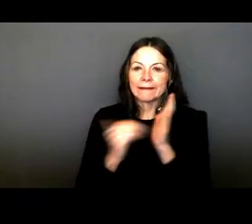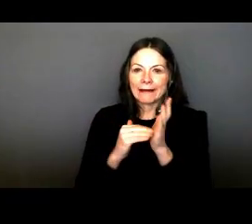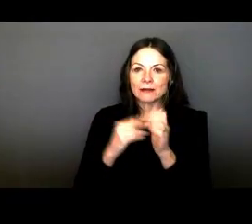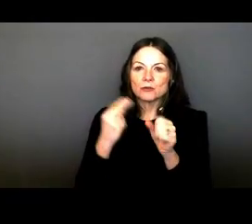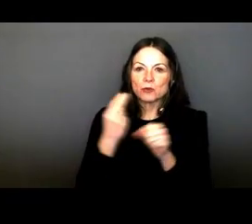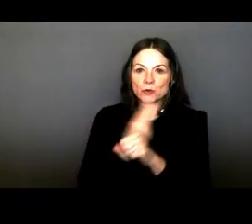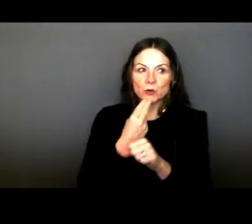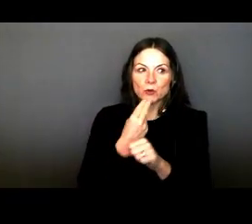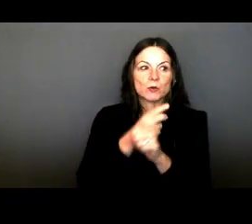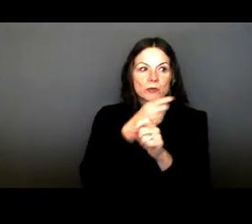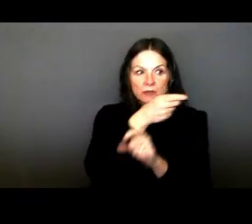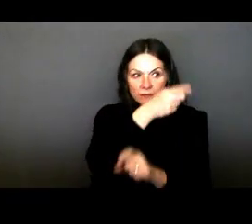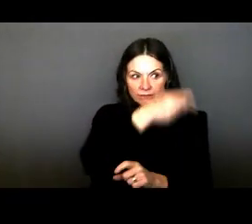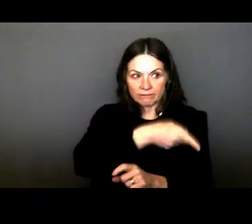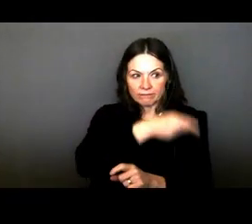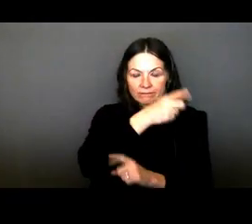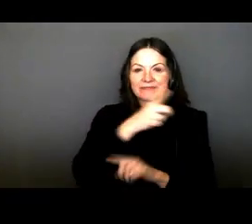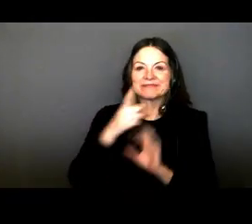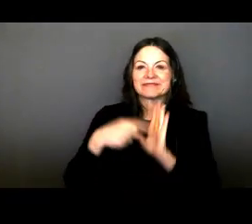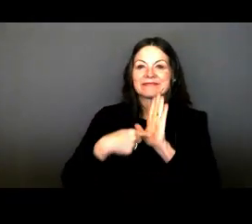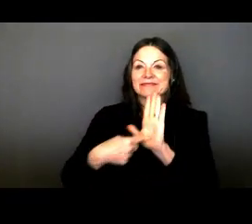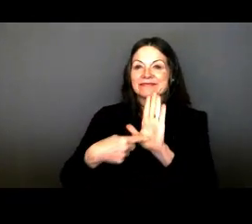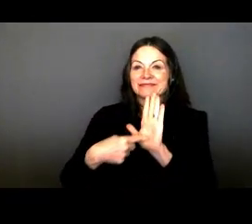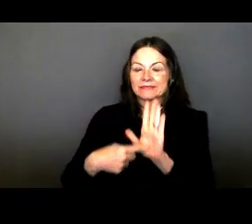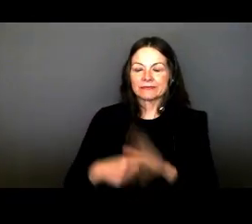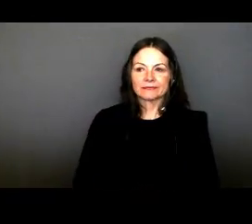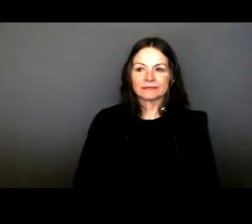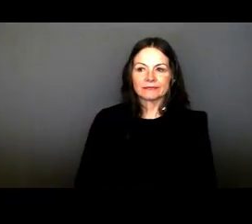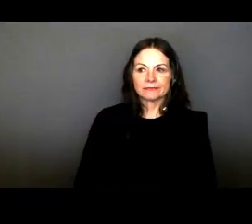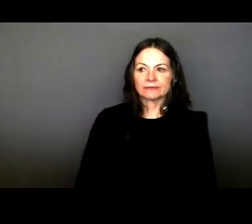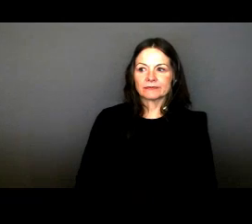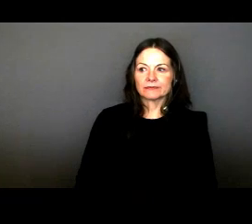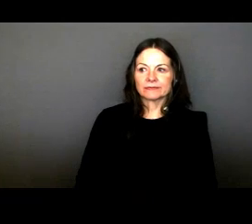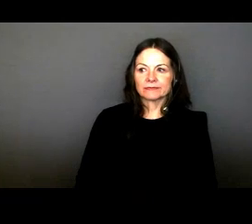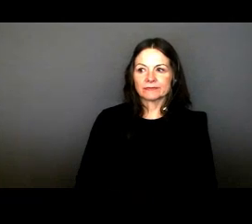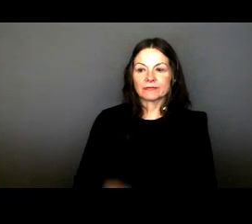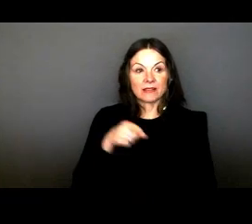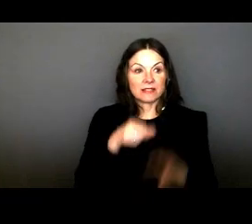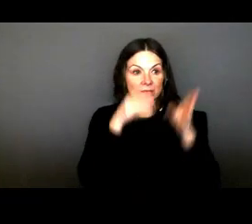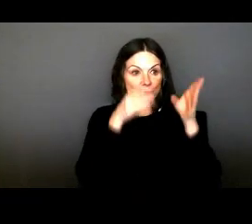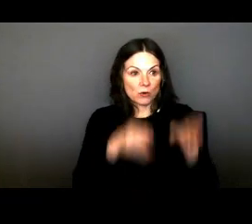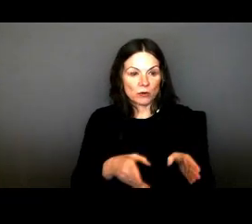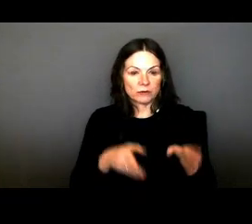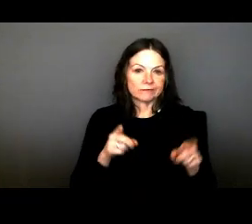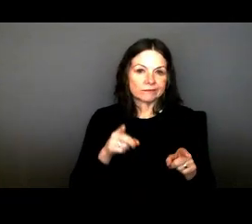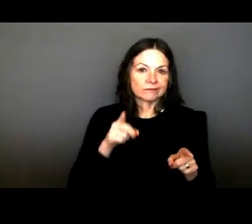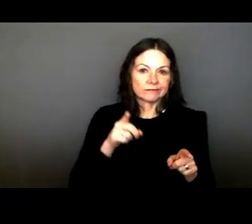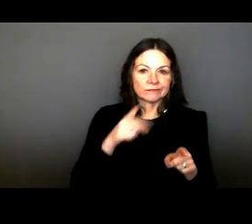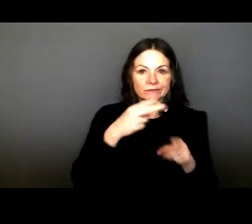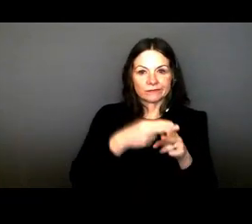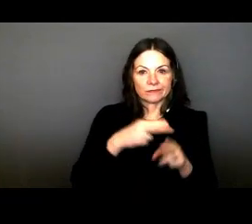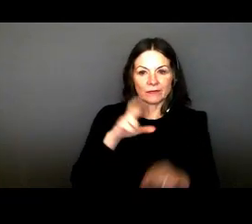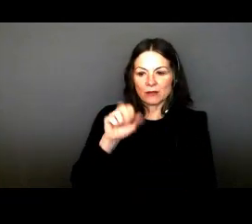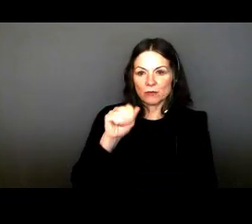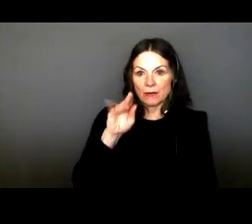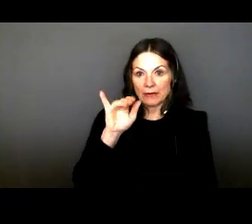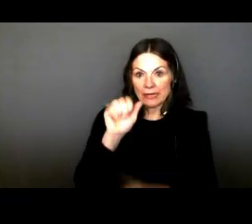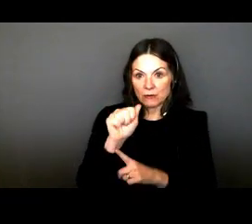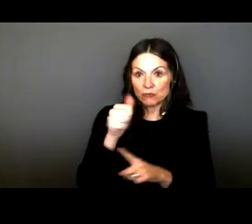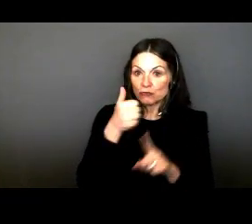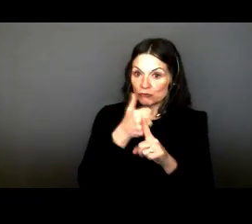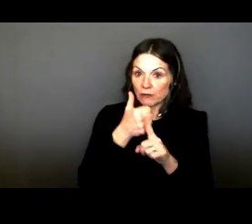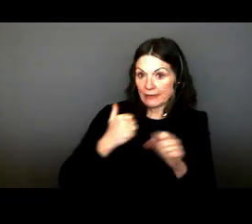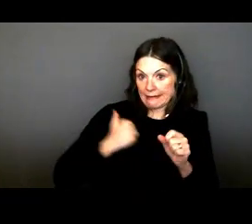starting points as well for another persona. And this time it is Rabia. She is Canadian